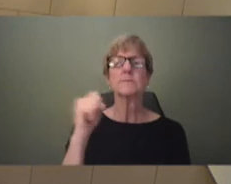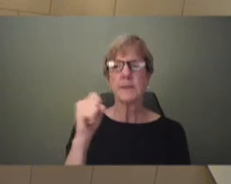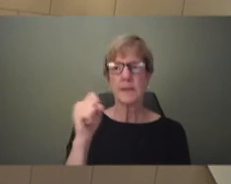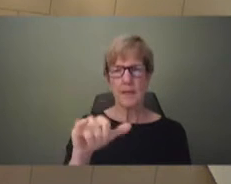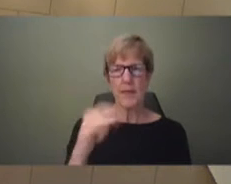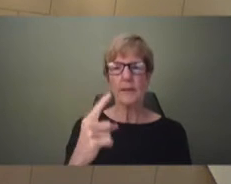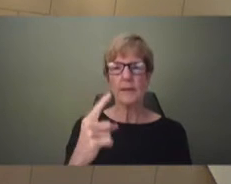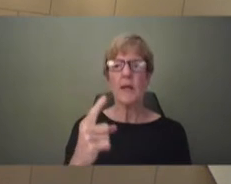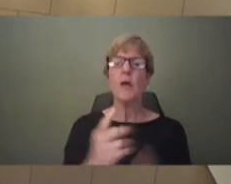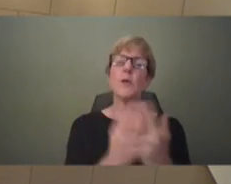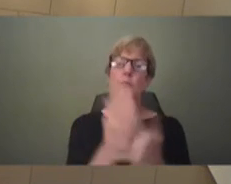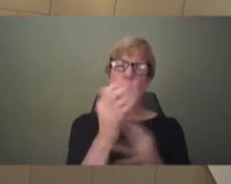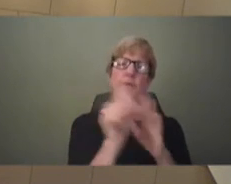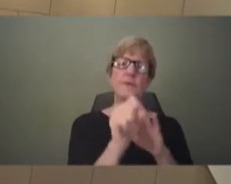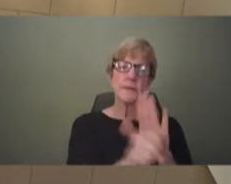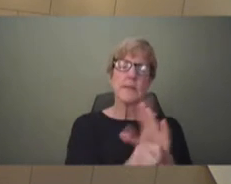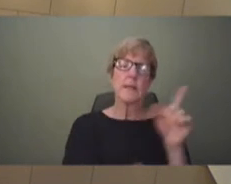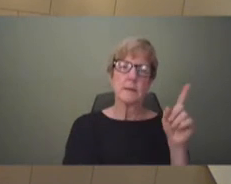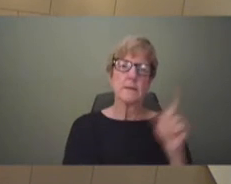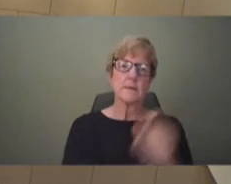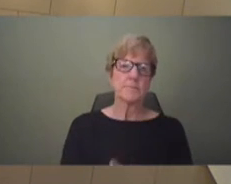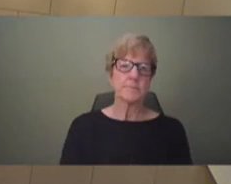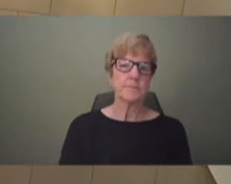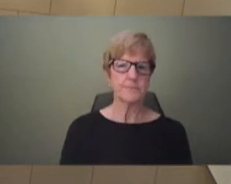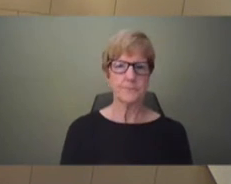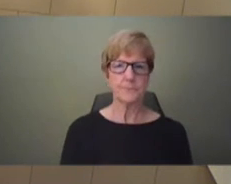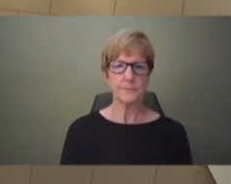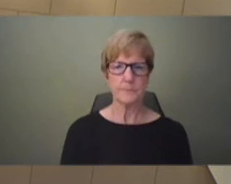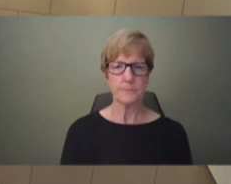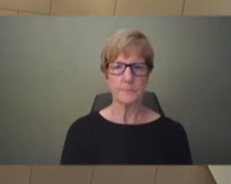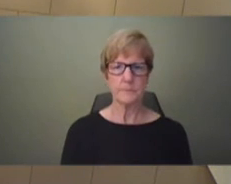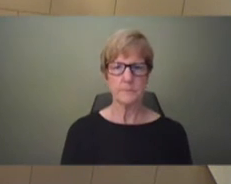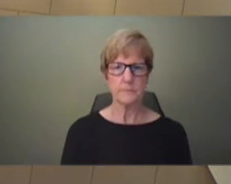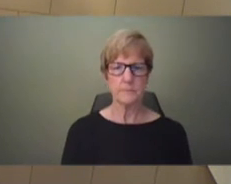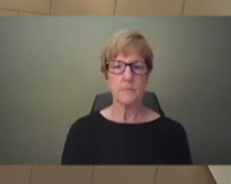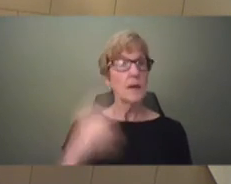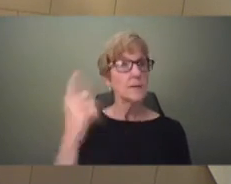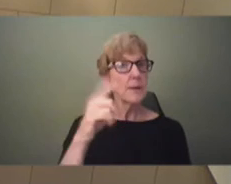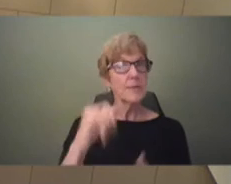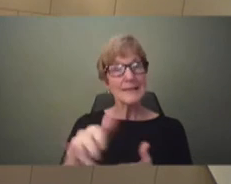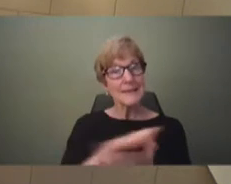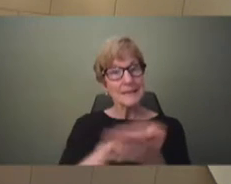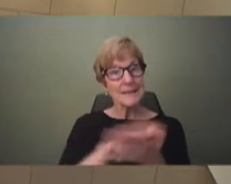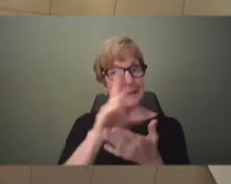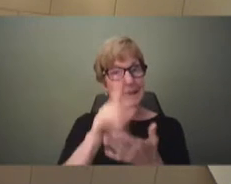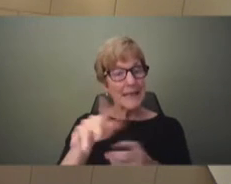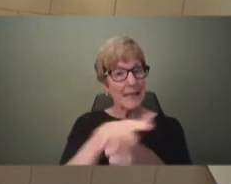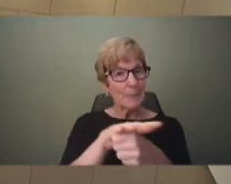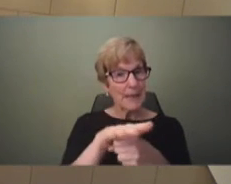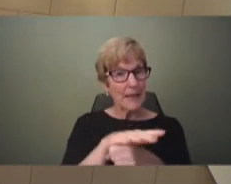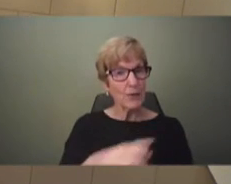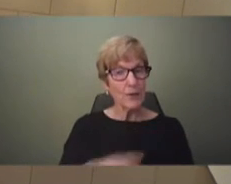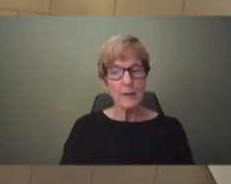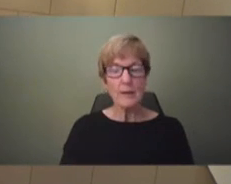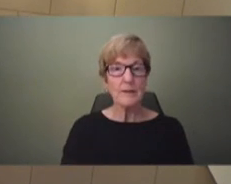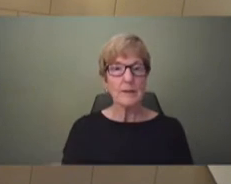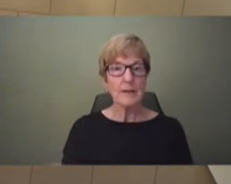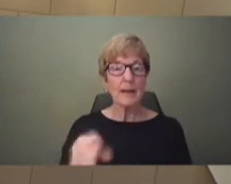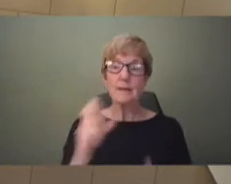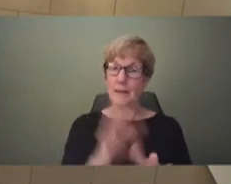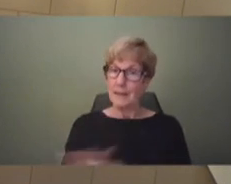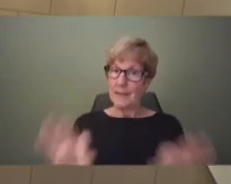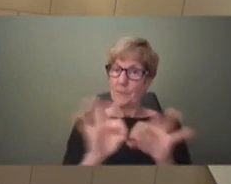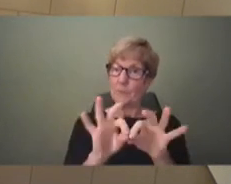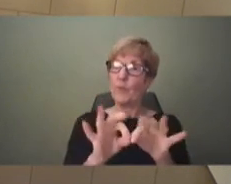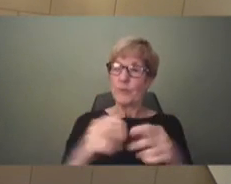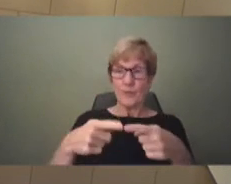through the state yeah if there's something because this is cleaning up an area in the city yeah there something it's an important Corner in this community